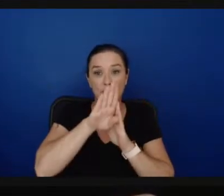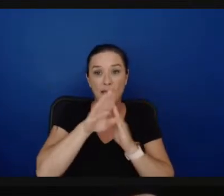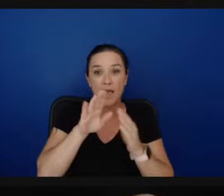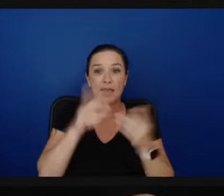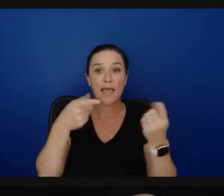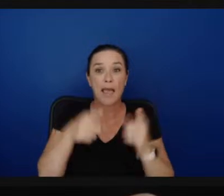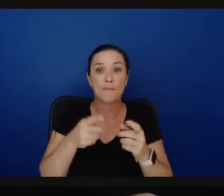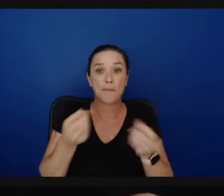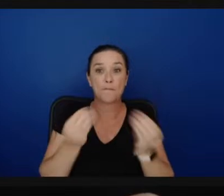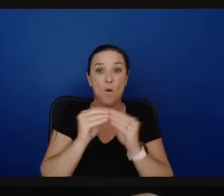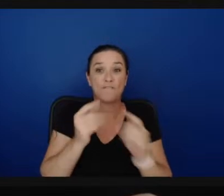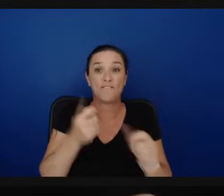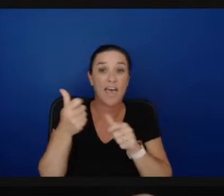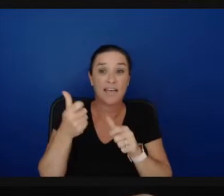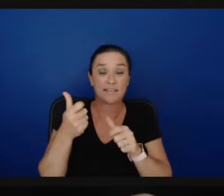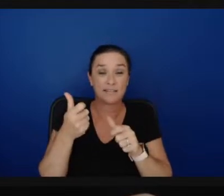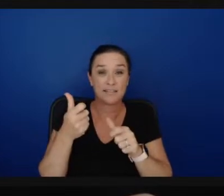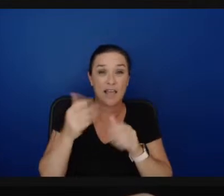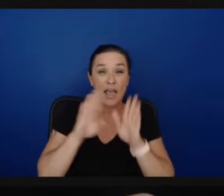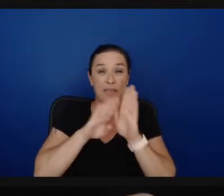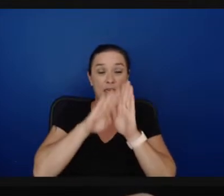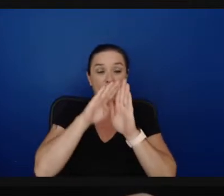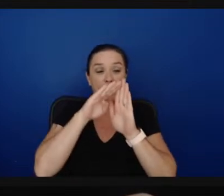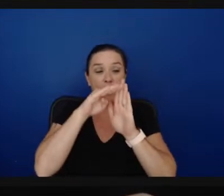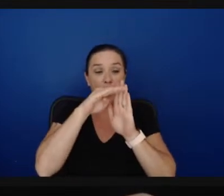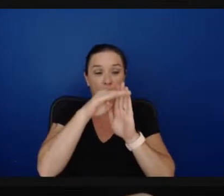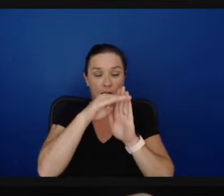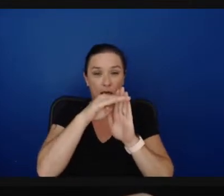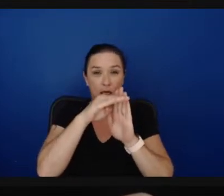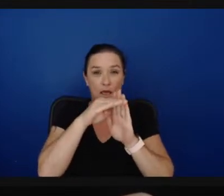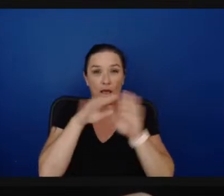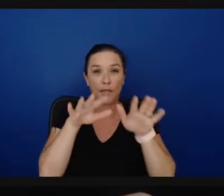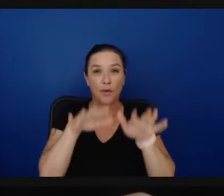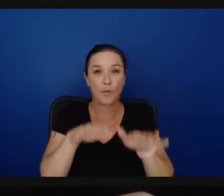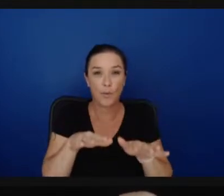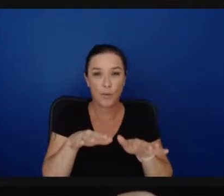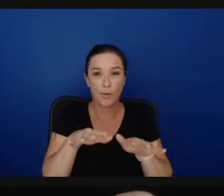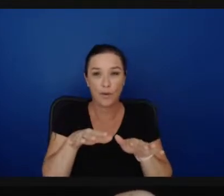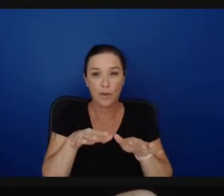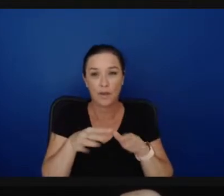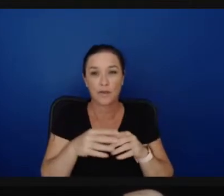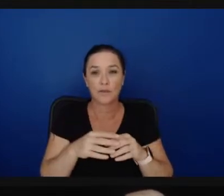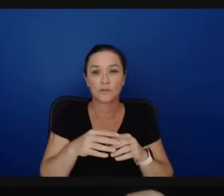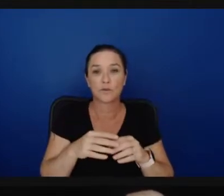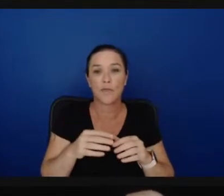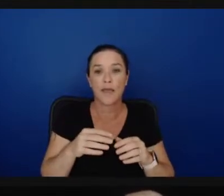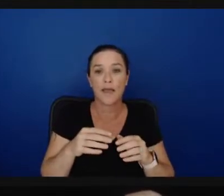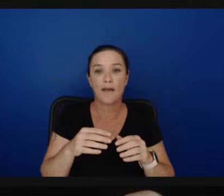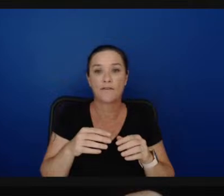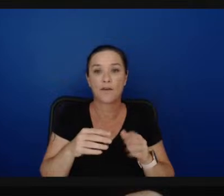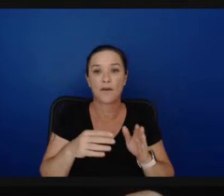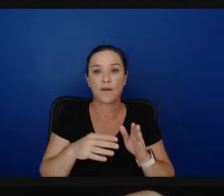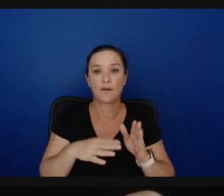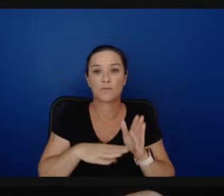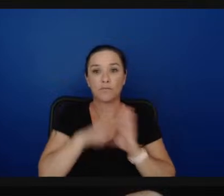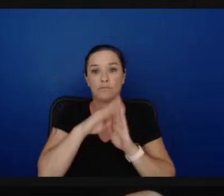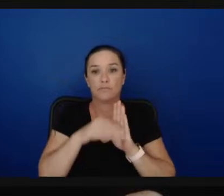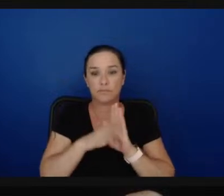it's less steep, they're happening not as fast. So these are the pulses. There is one pulse, two pulses, three